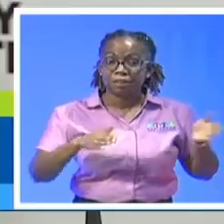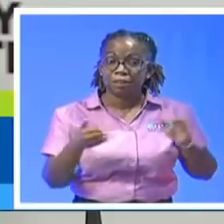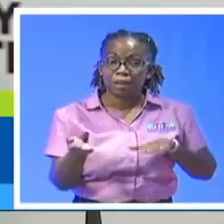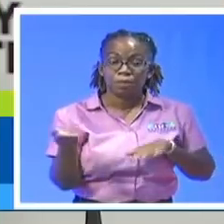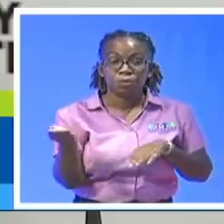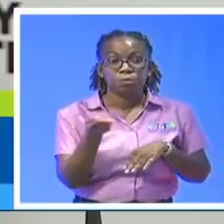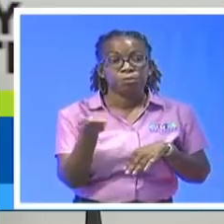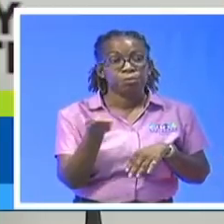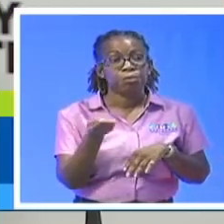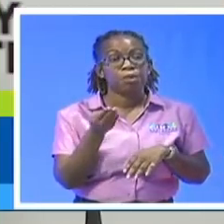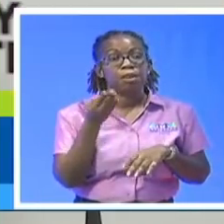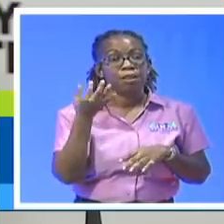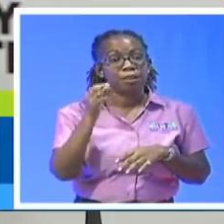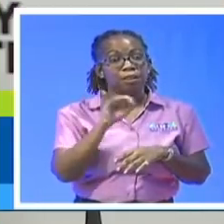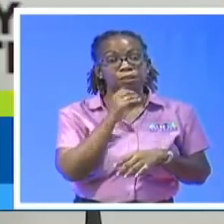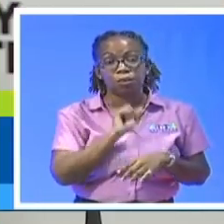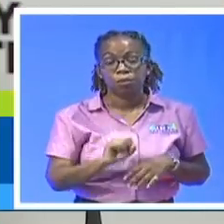18.